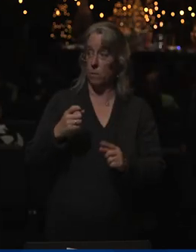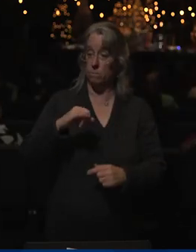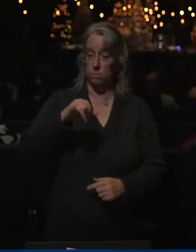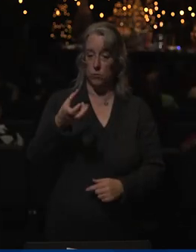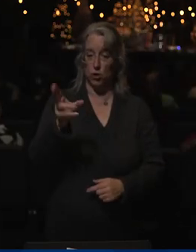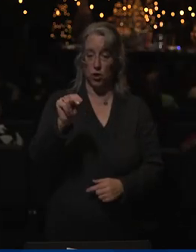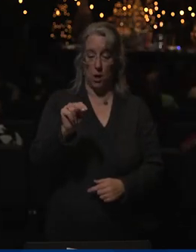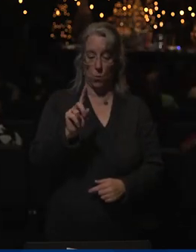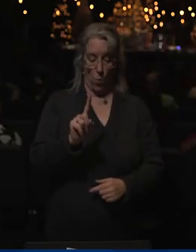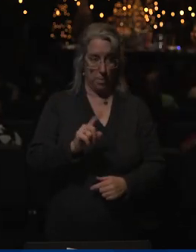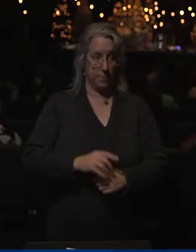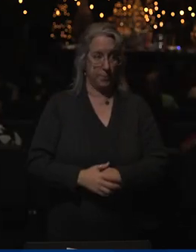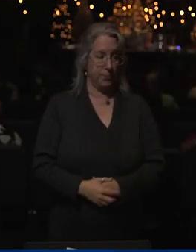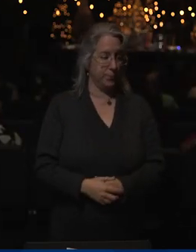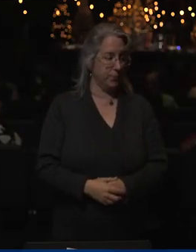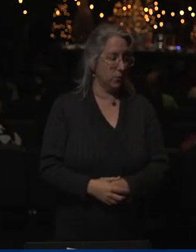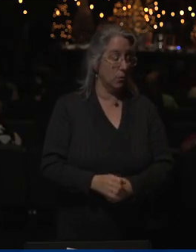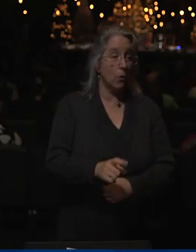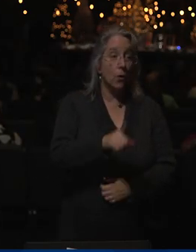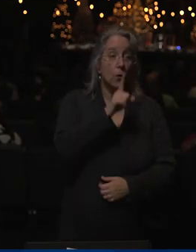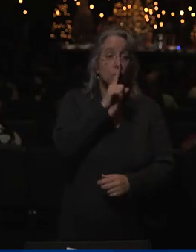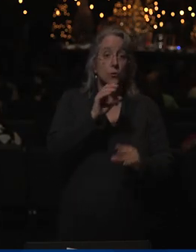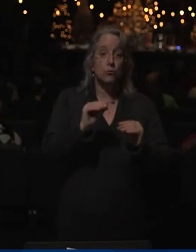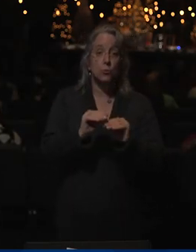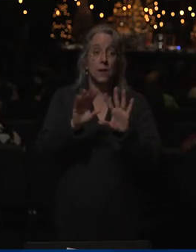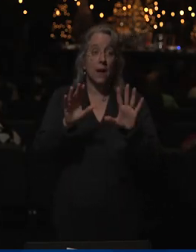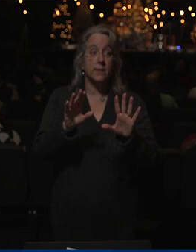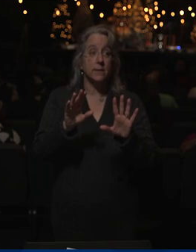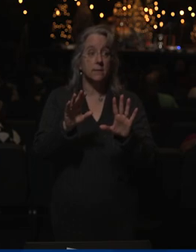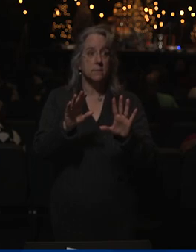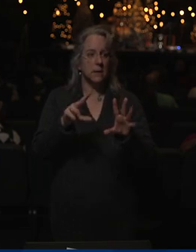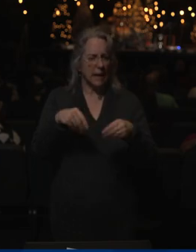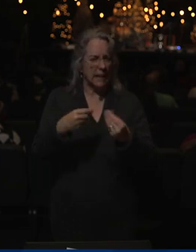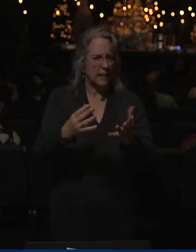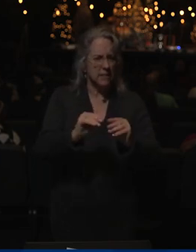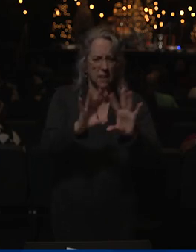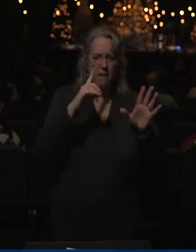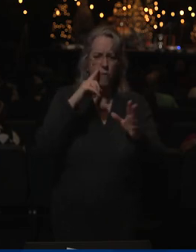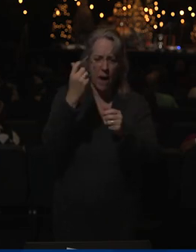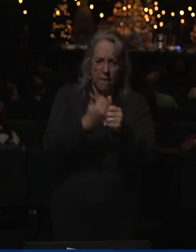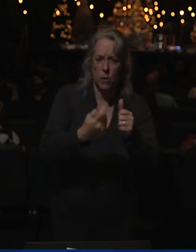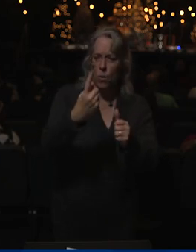The true light that gives light to everyone was coming into the world. He